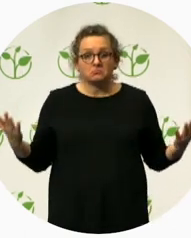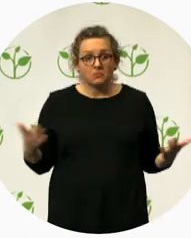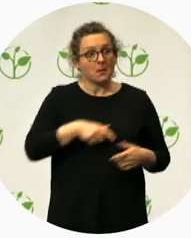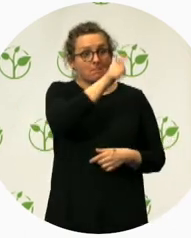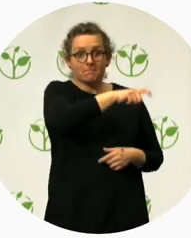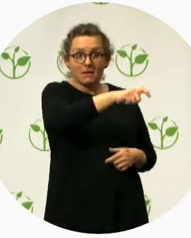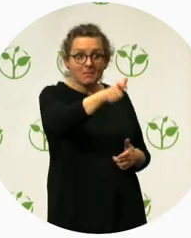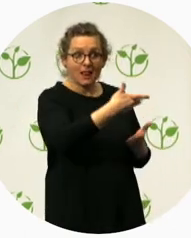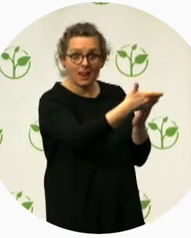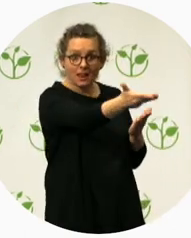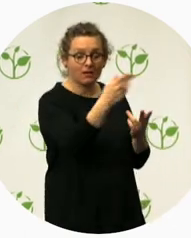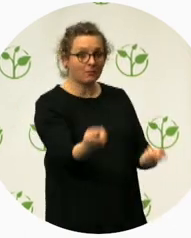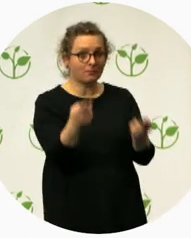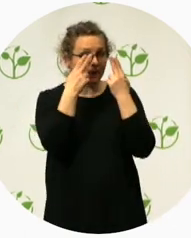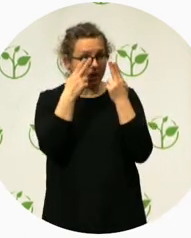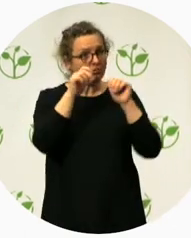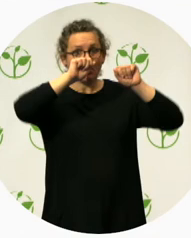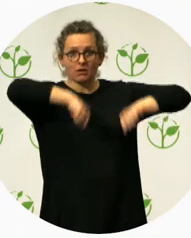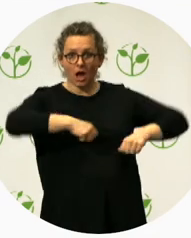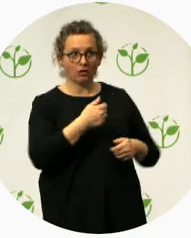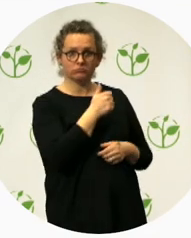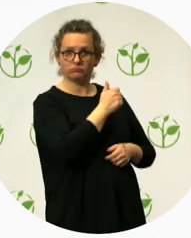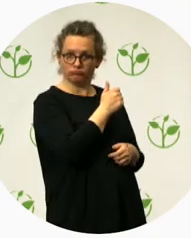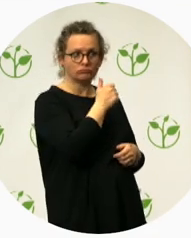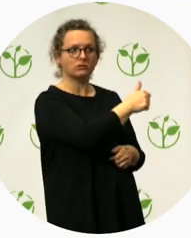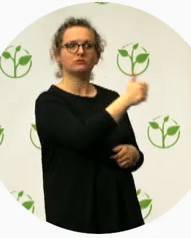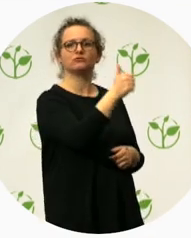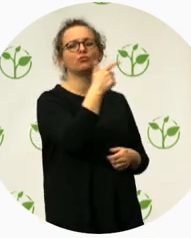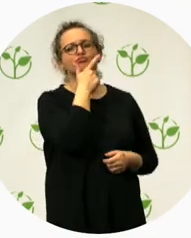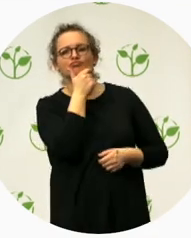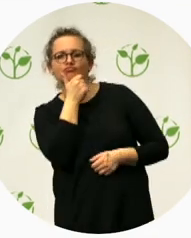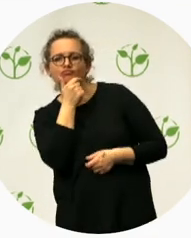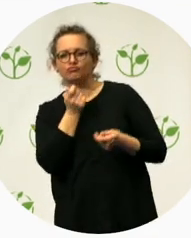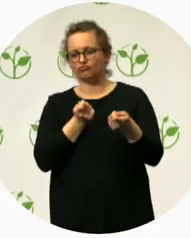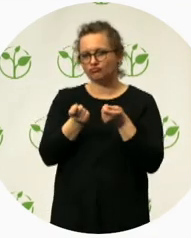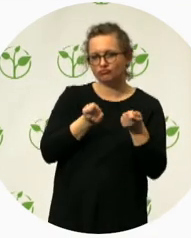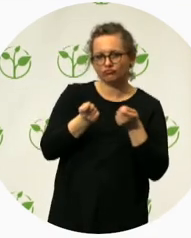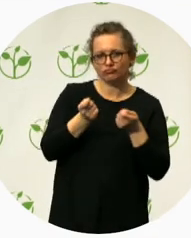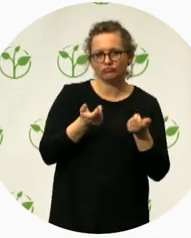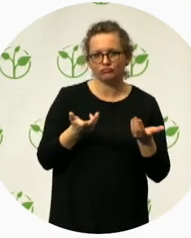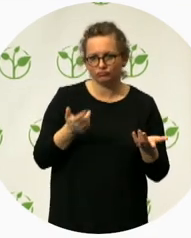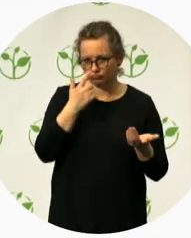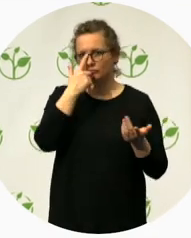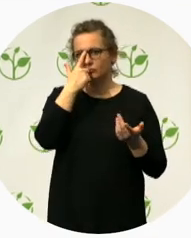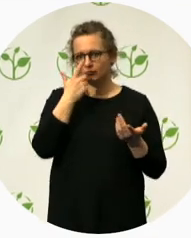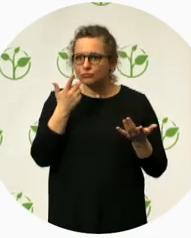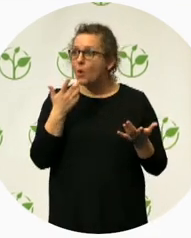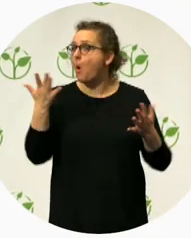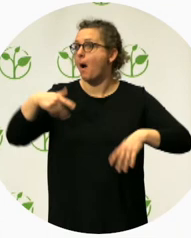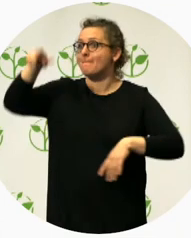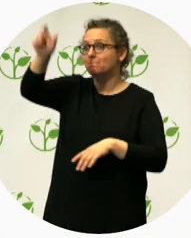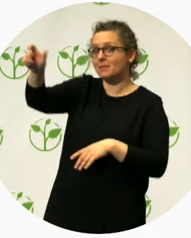to find switches. Now that's interesting, because we no longer need to adapt the physical environment by bringing switches